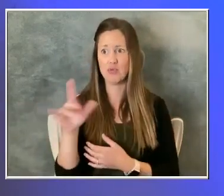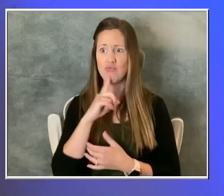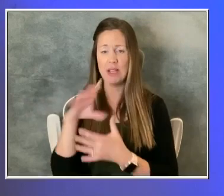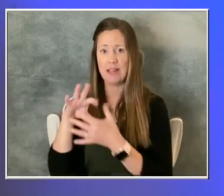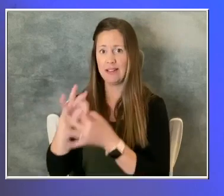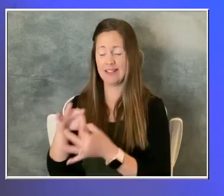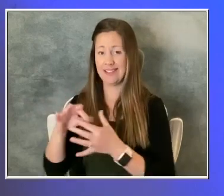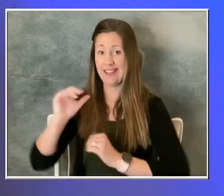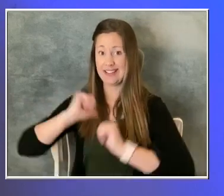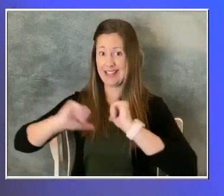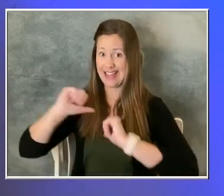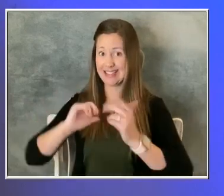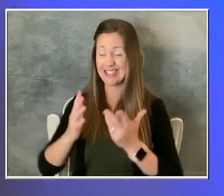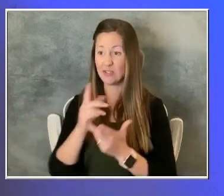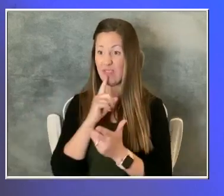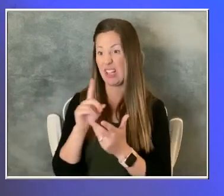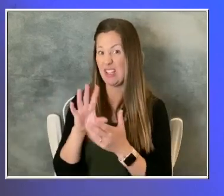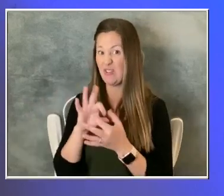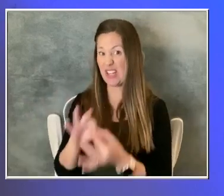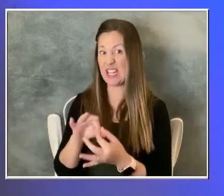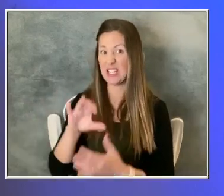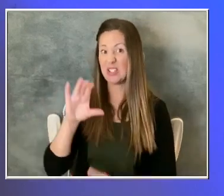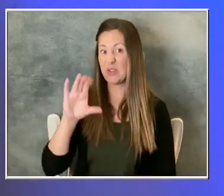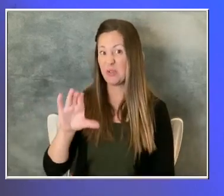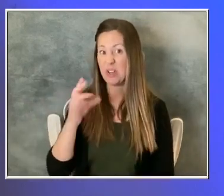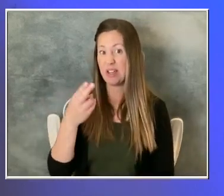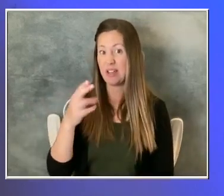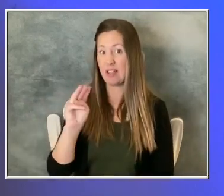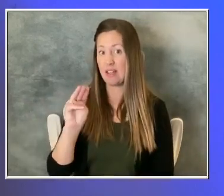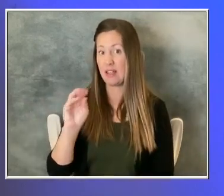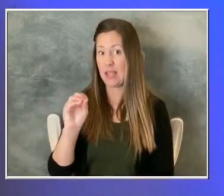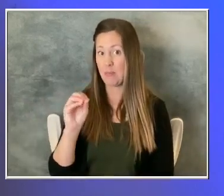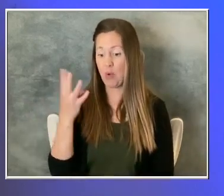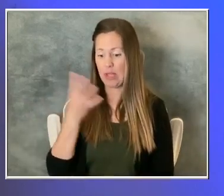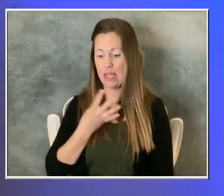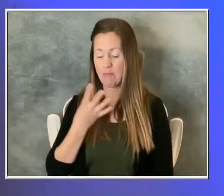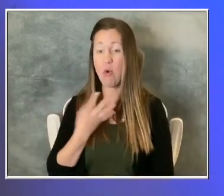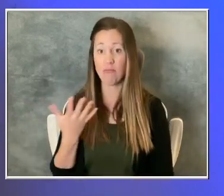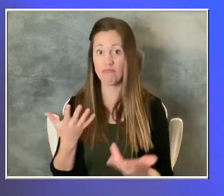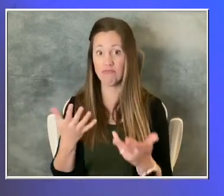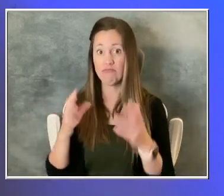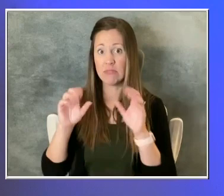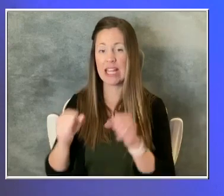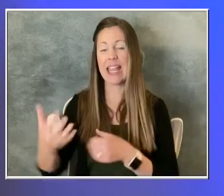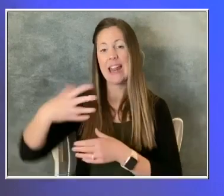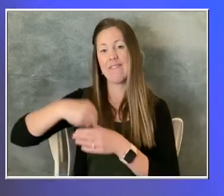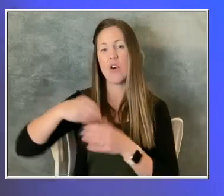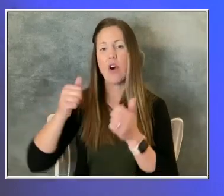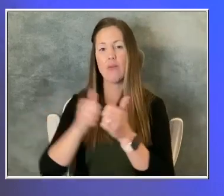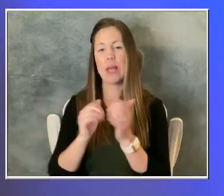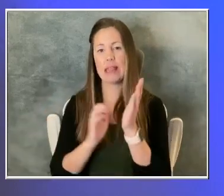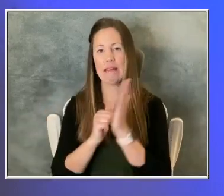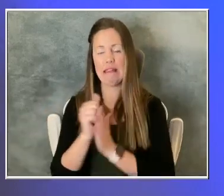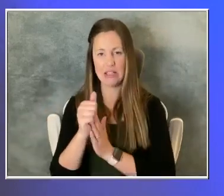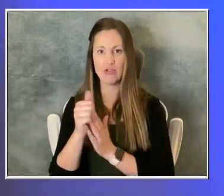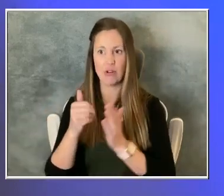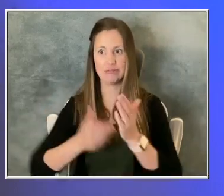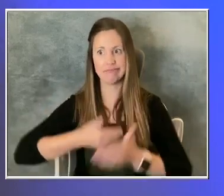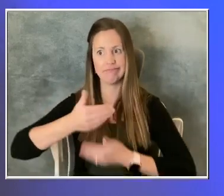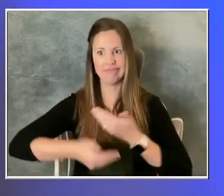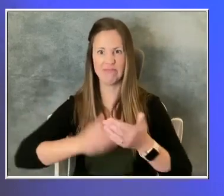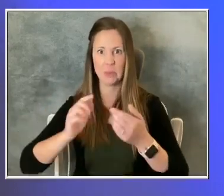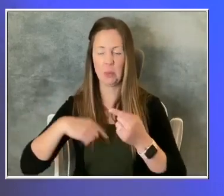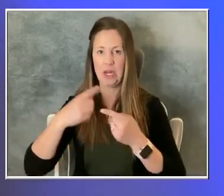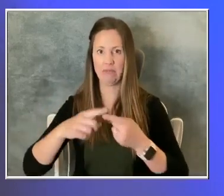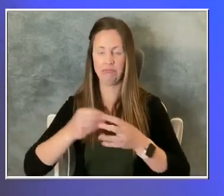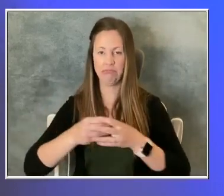particular related to chemokines, which can be involved in cancer progression. So again, more